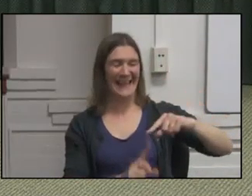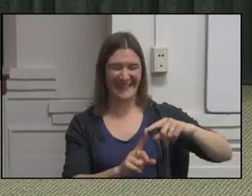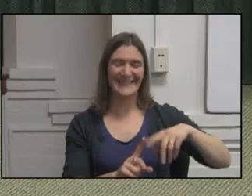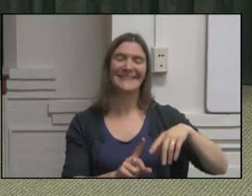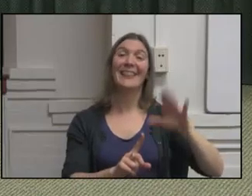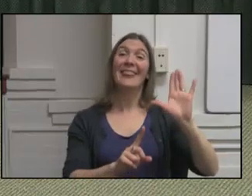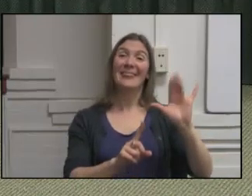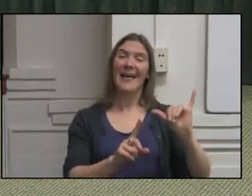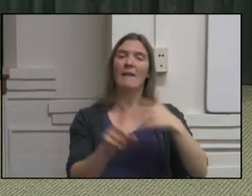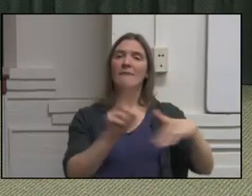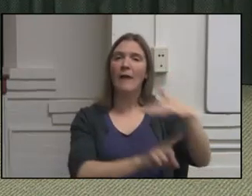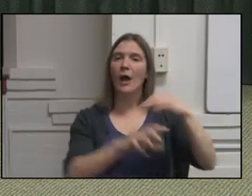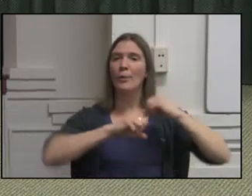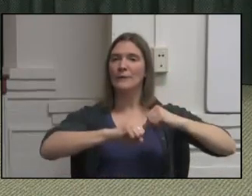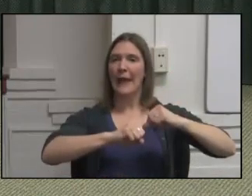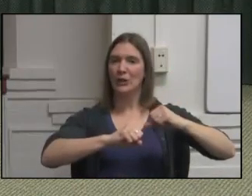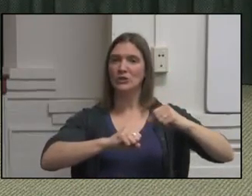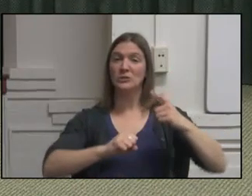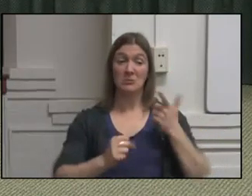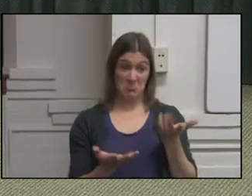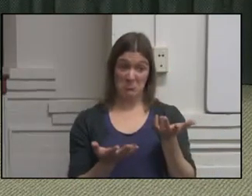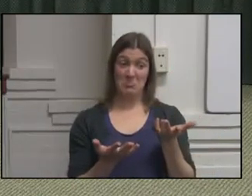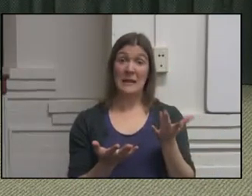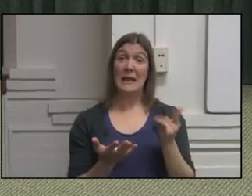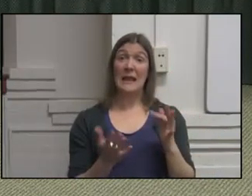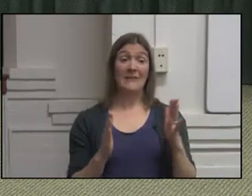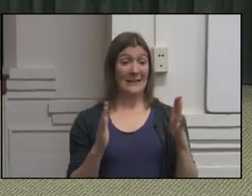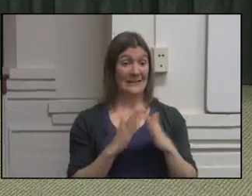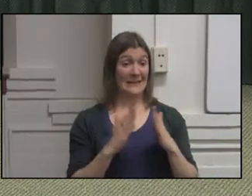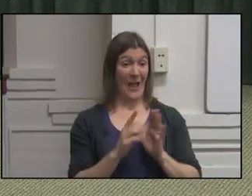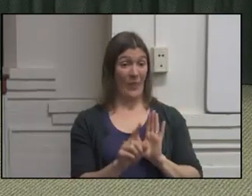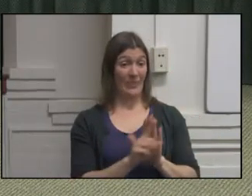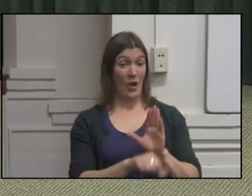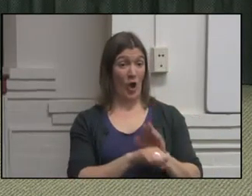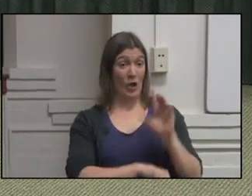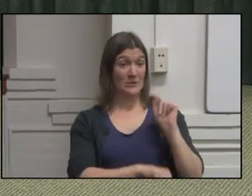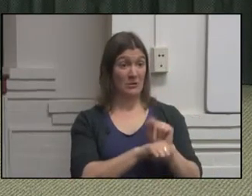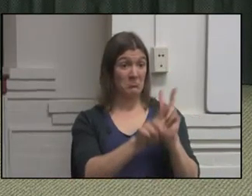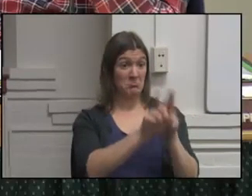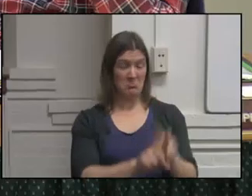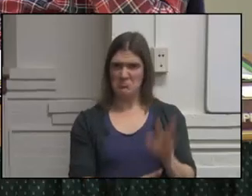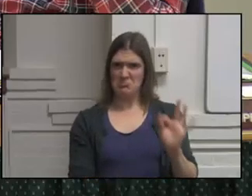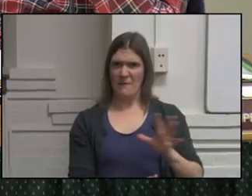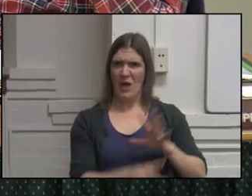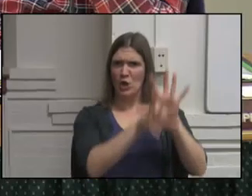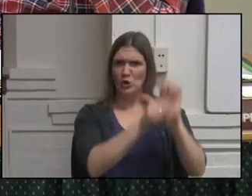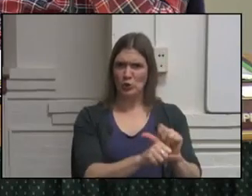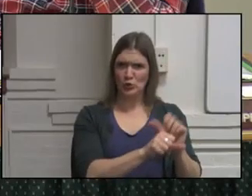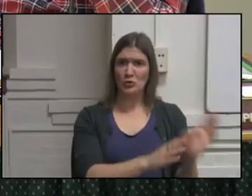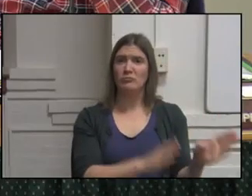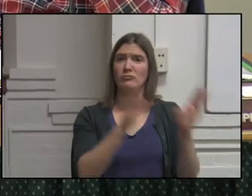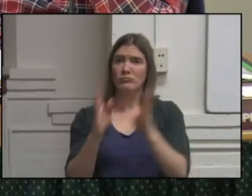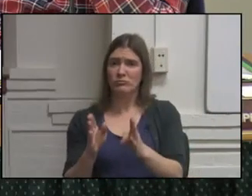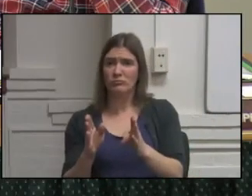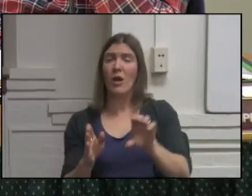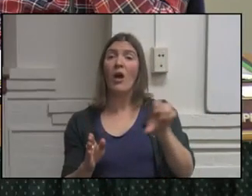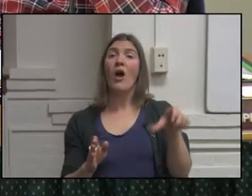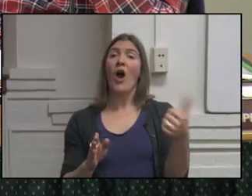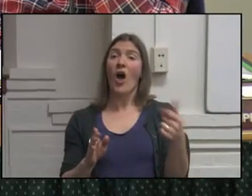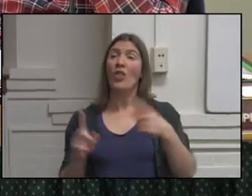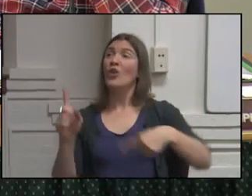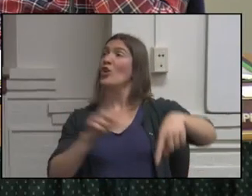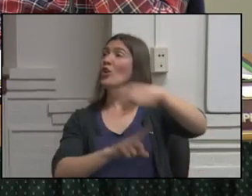in designating the town's consultants, we've also reviewed Stone Environmental's